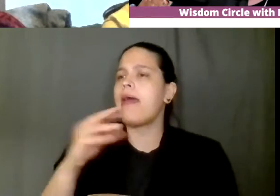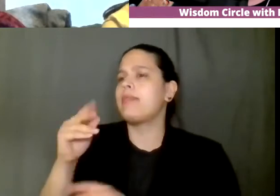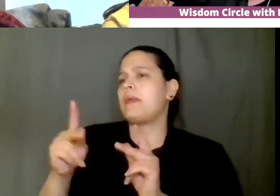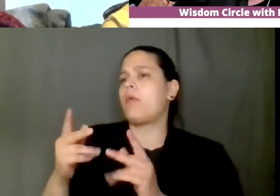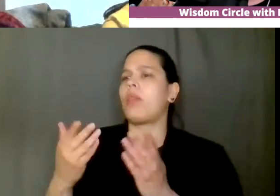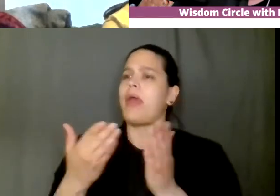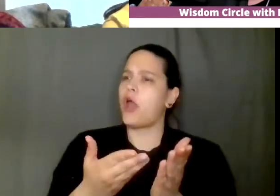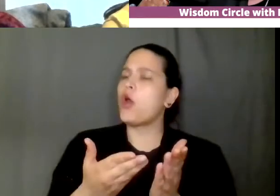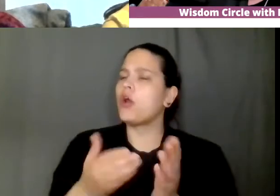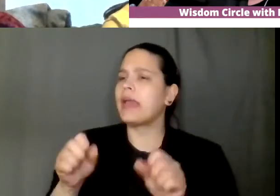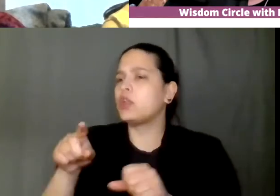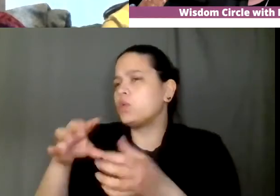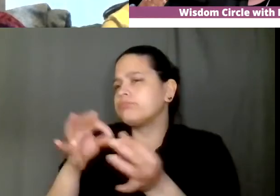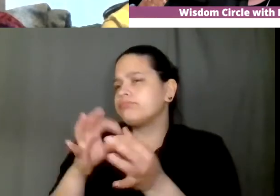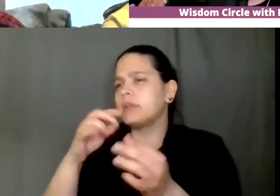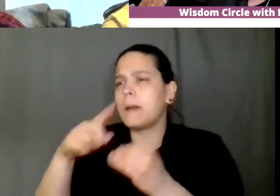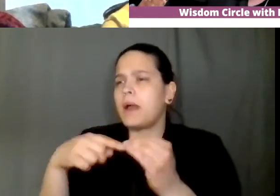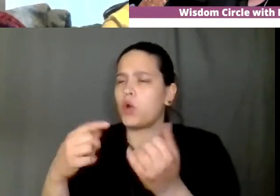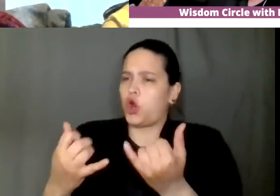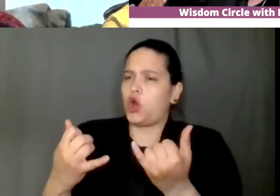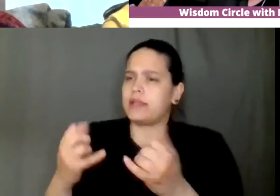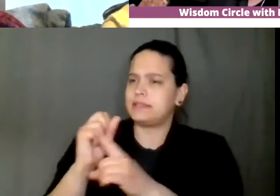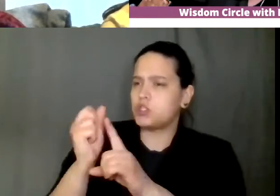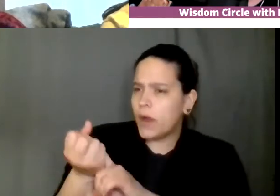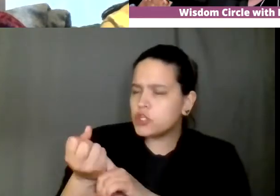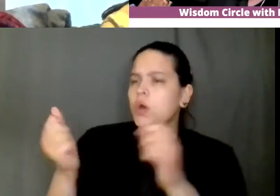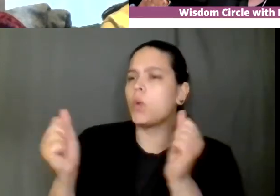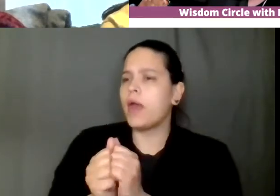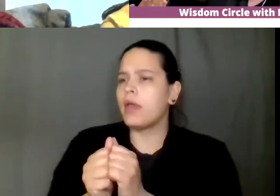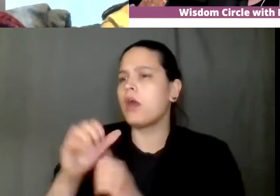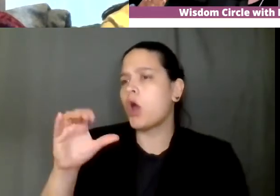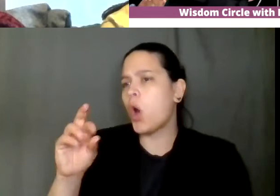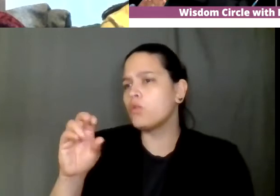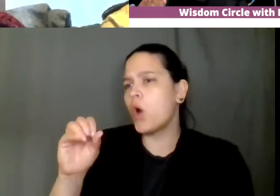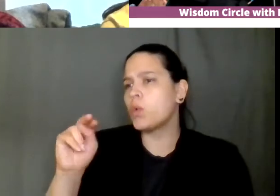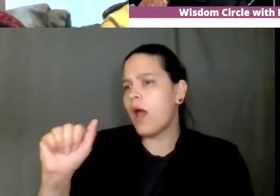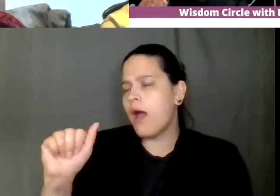mountain? Can you talk about the current situation with coronavirus on the mountain?